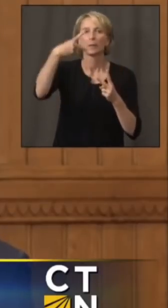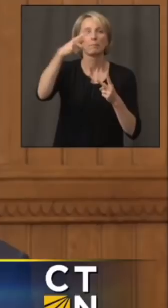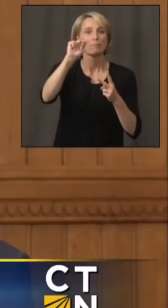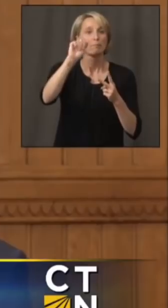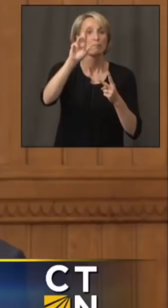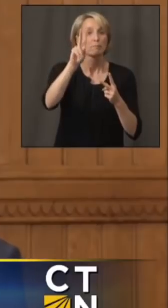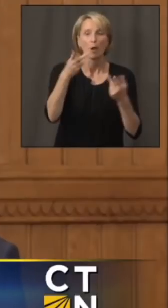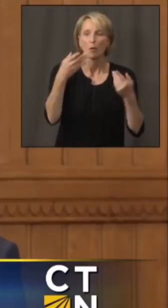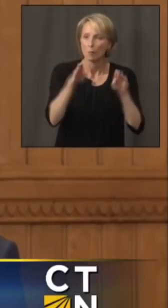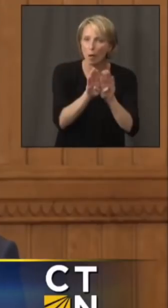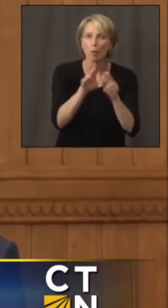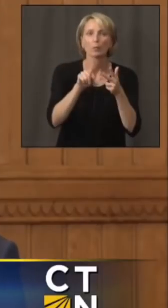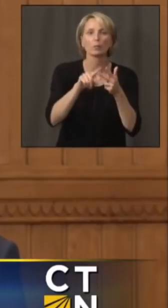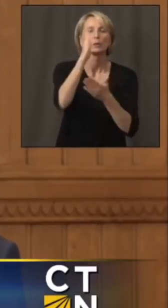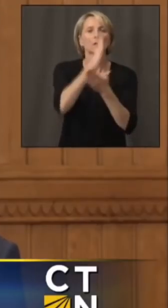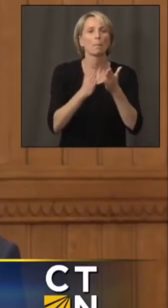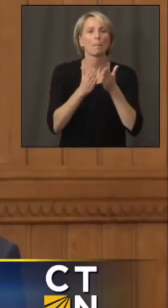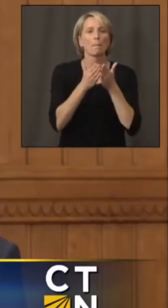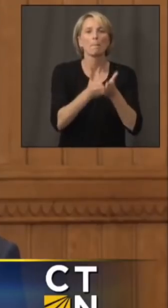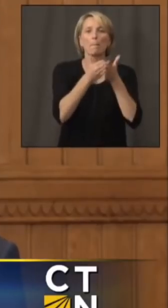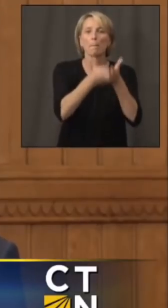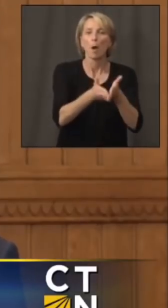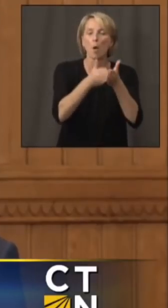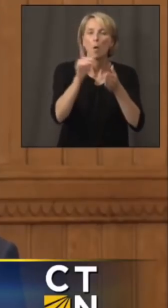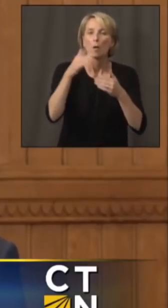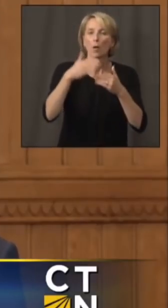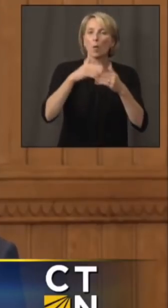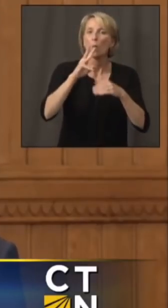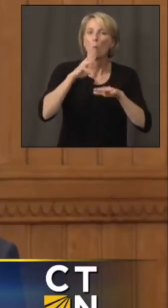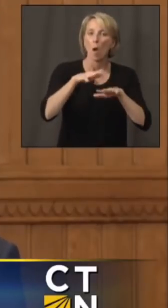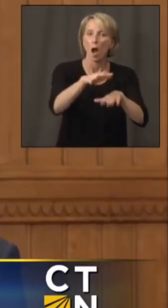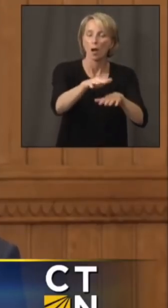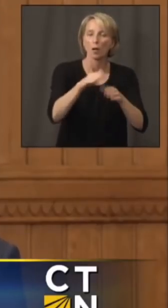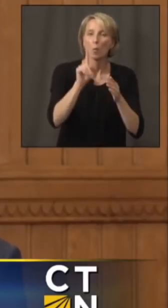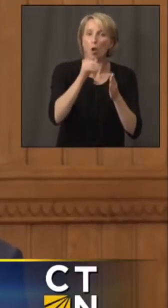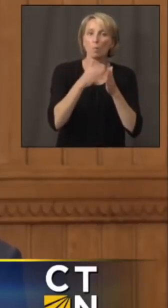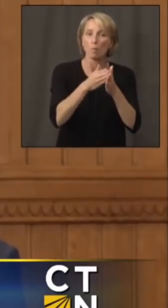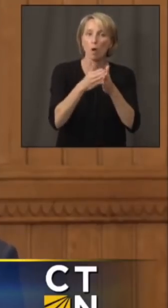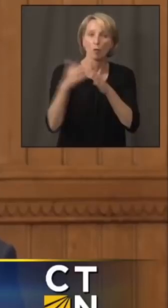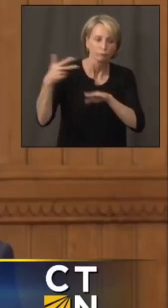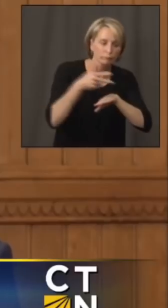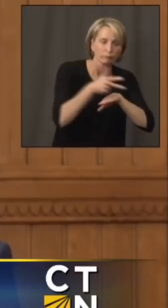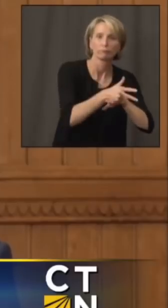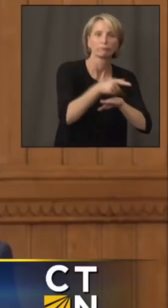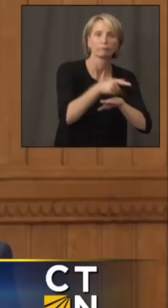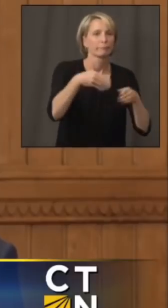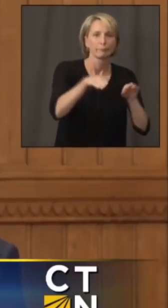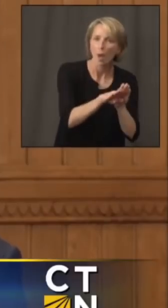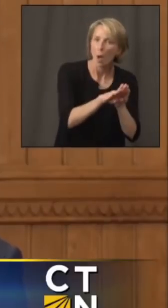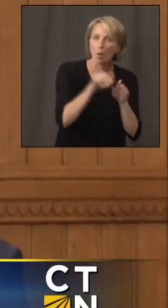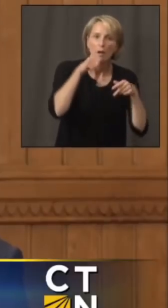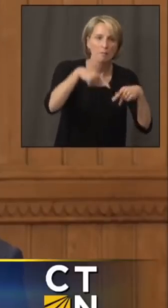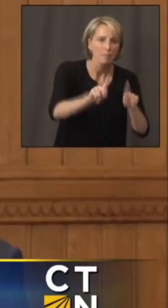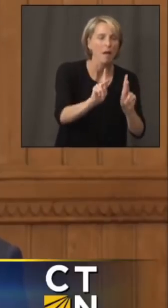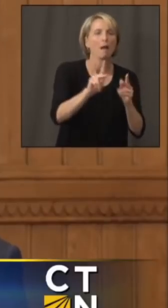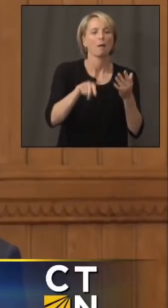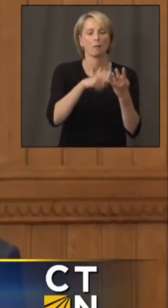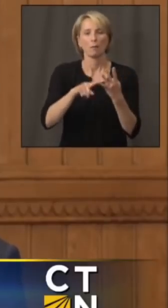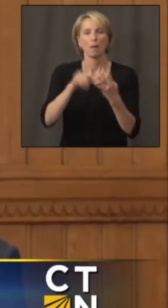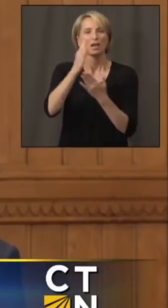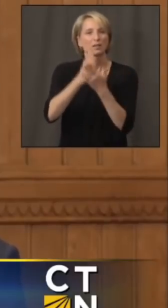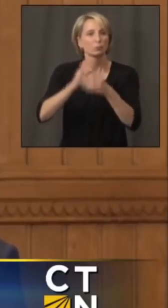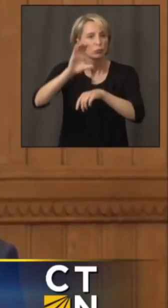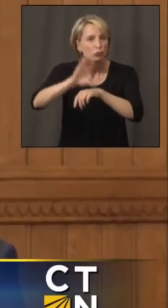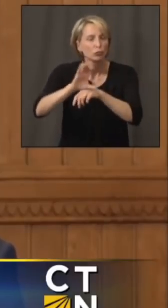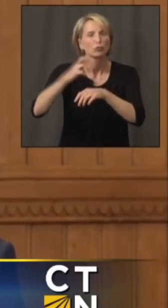an example in this case. Looking at curtailing some religious gatherings in the short term, and mostly